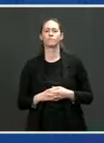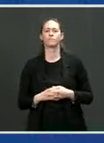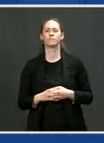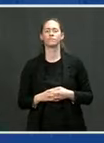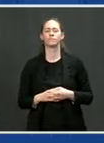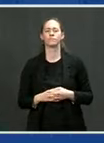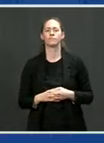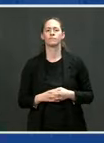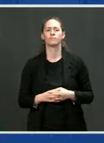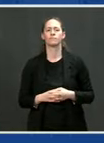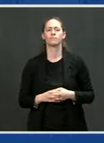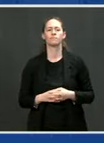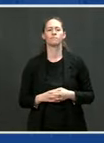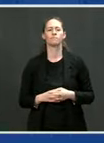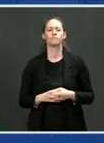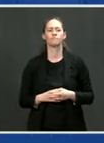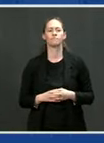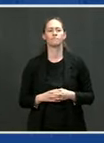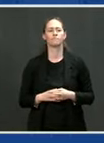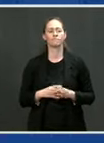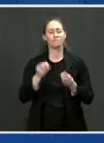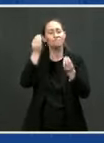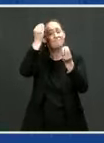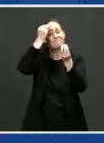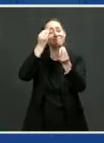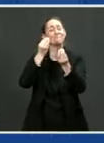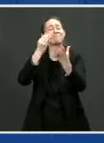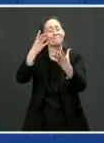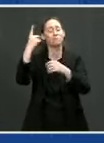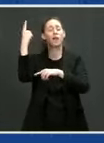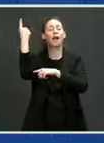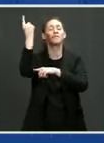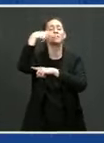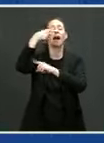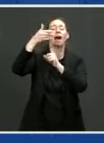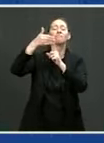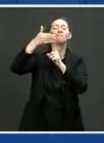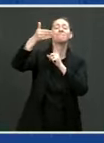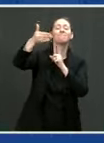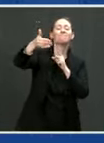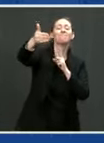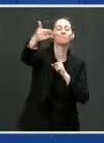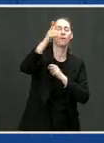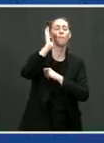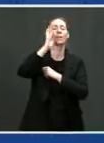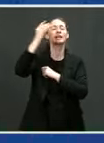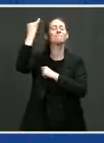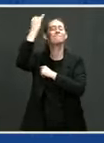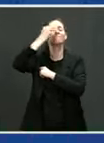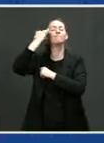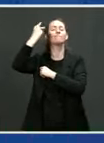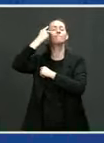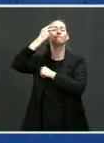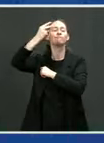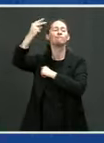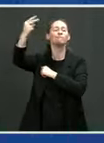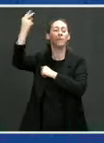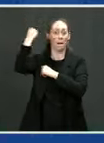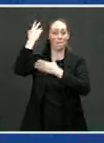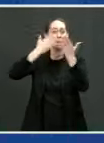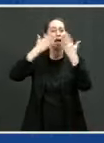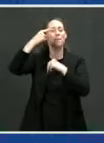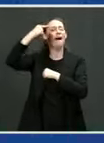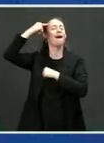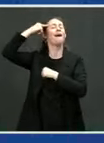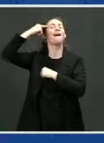the day will come when you have that memory. And I said, just smile before you bring a tear to your eyes.